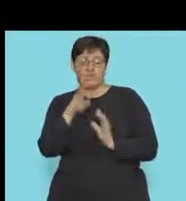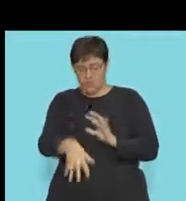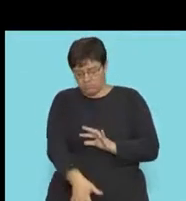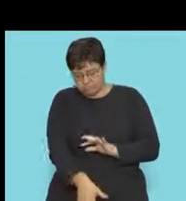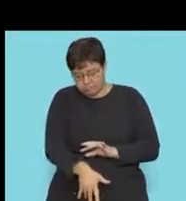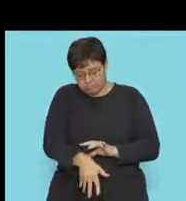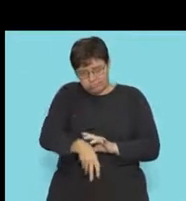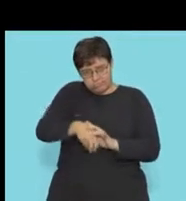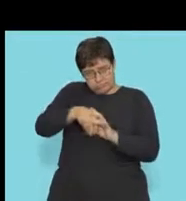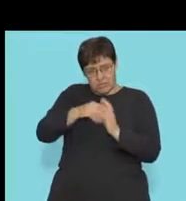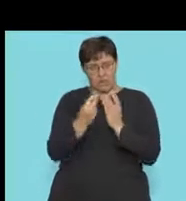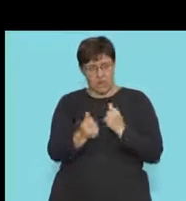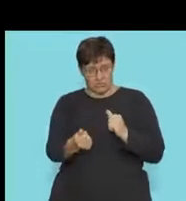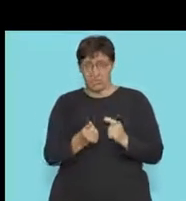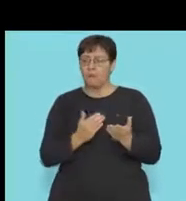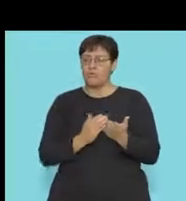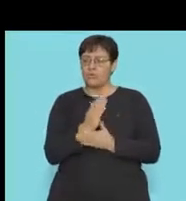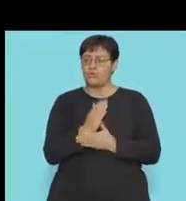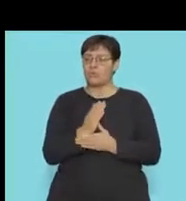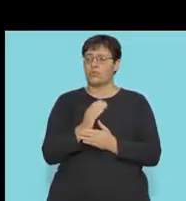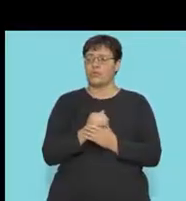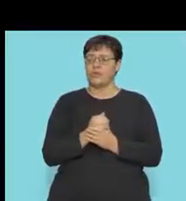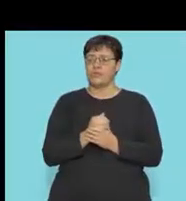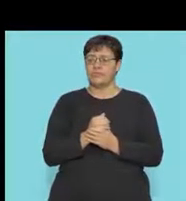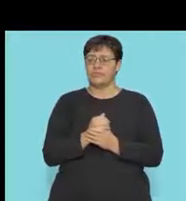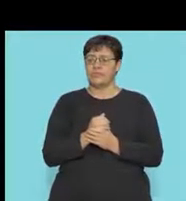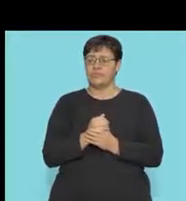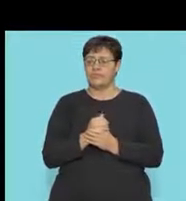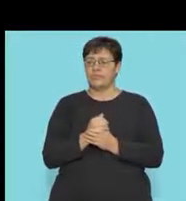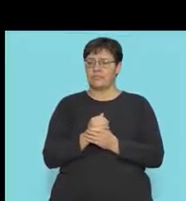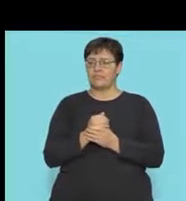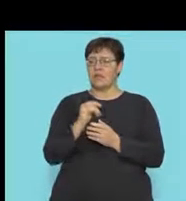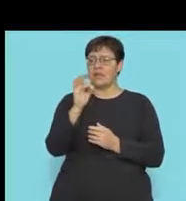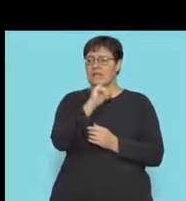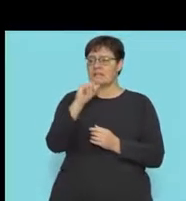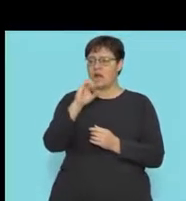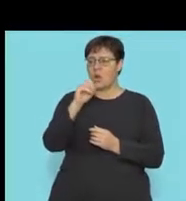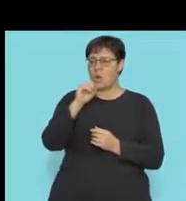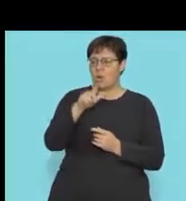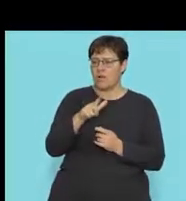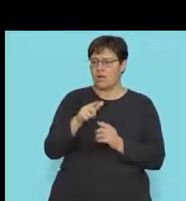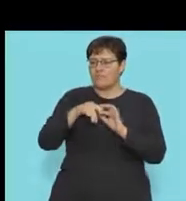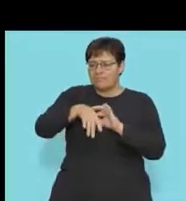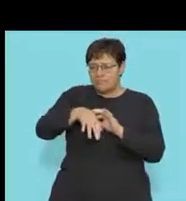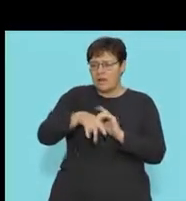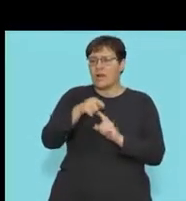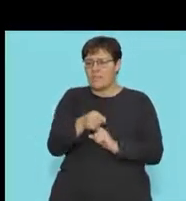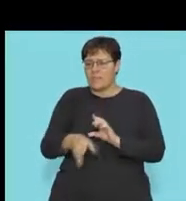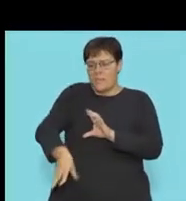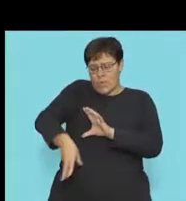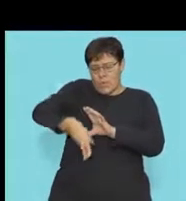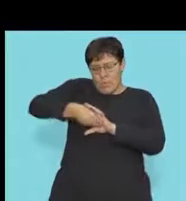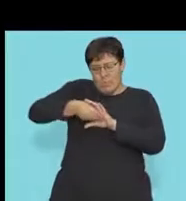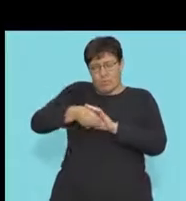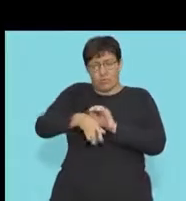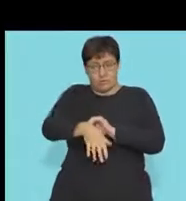and transported via the xylem vessels to the leaves, and that we get from the roots of a plant.